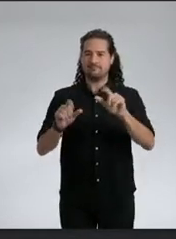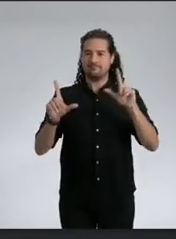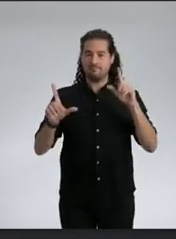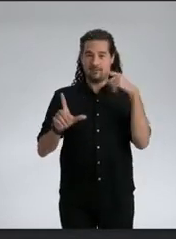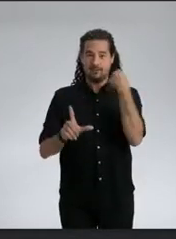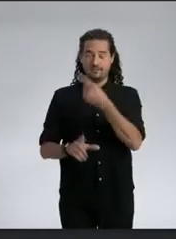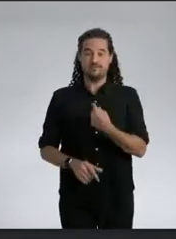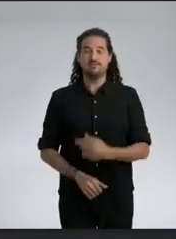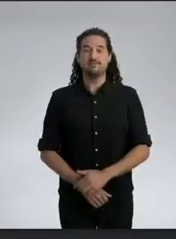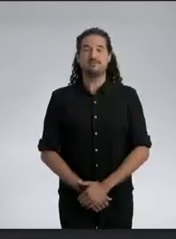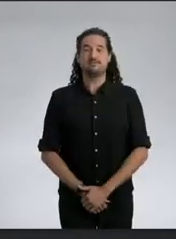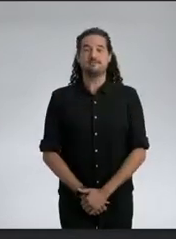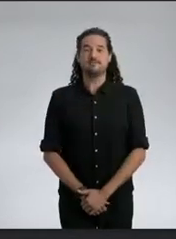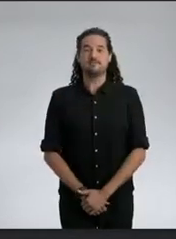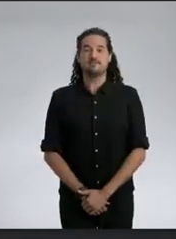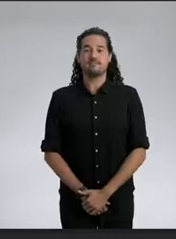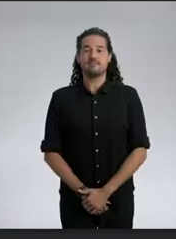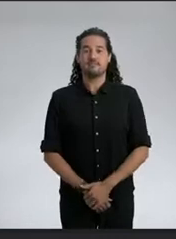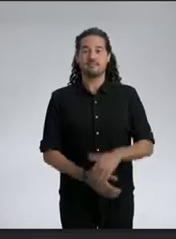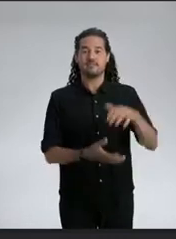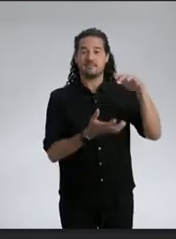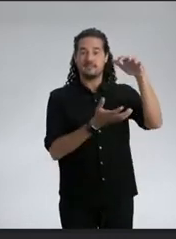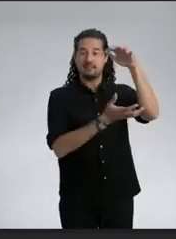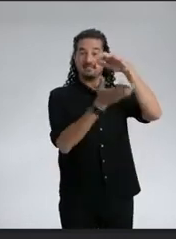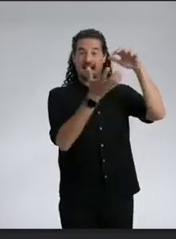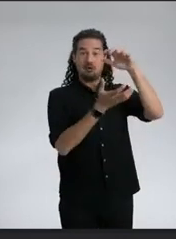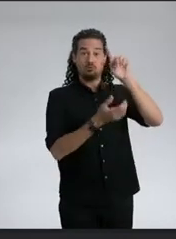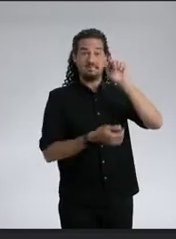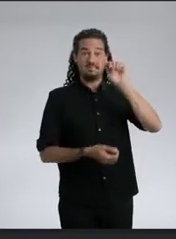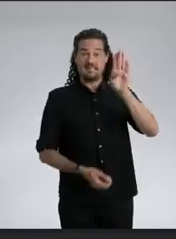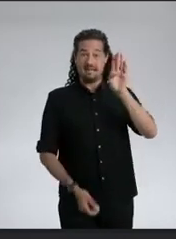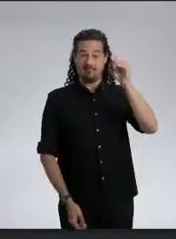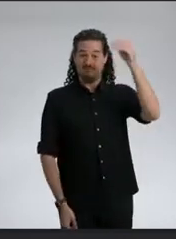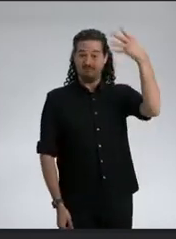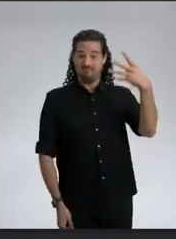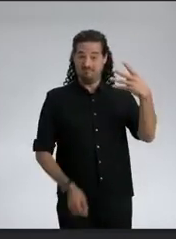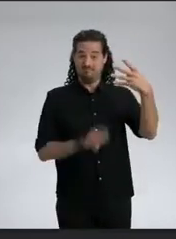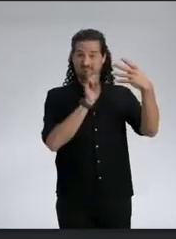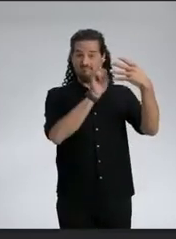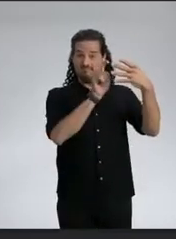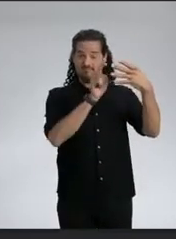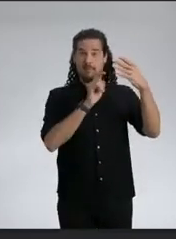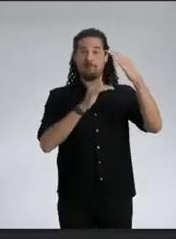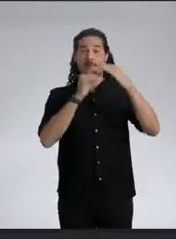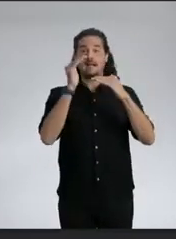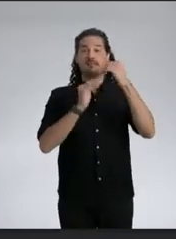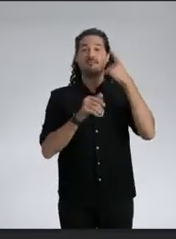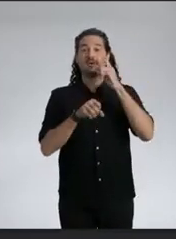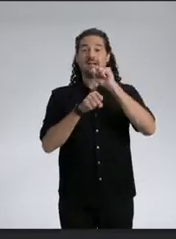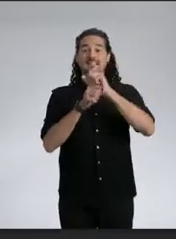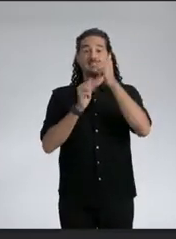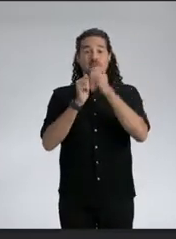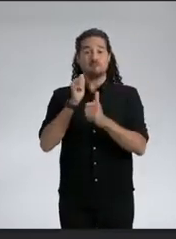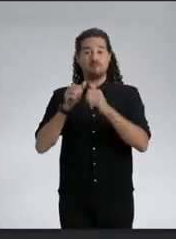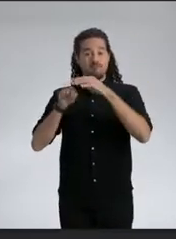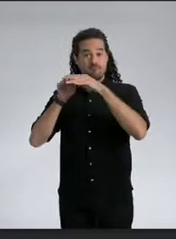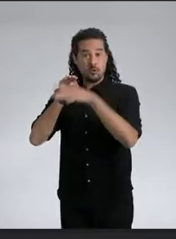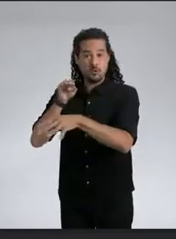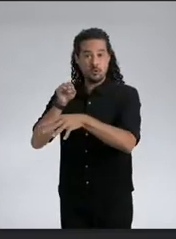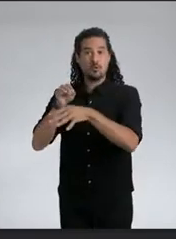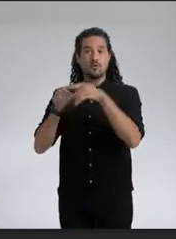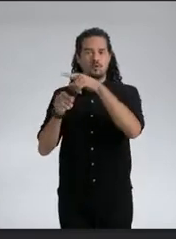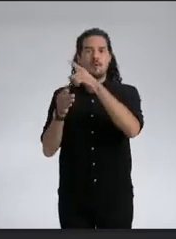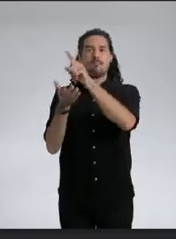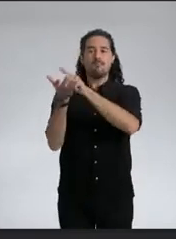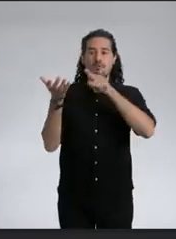Under the Cloud tab in the Report Navigator, builds that have been run for each workflow will be grouped by branch or pull request.